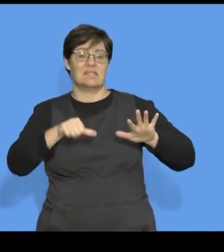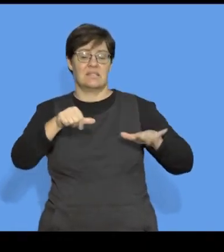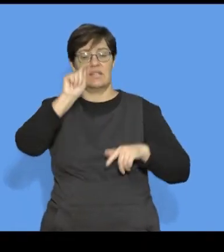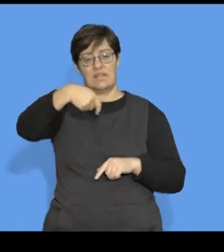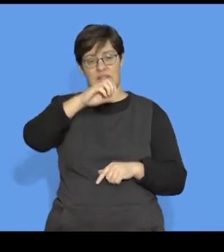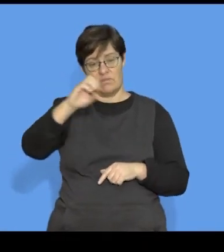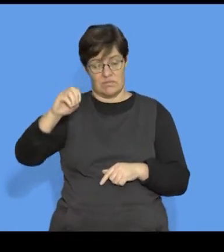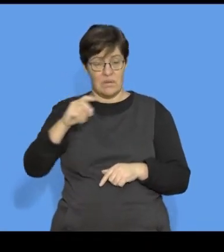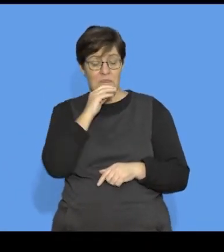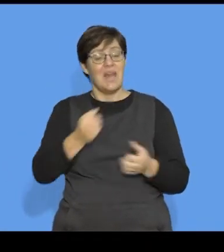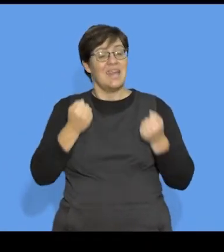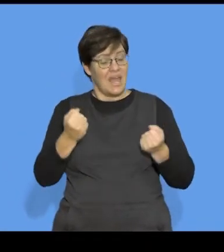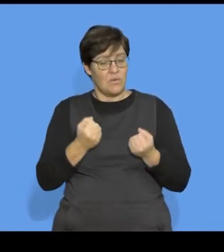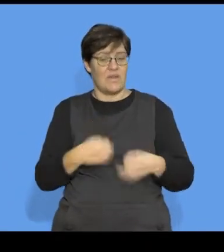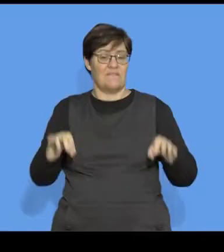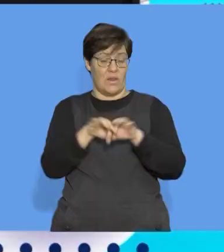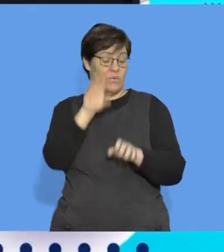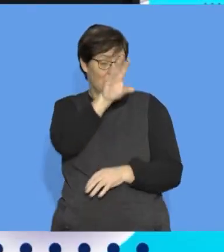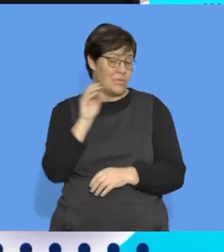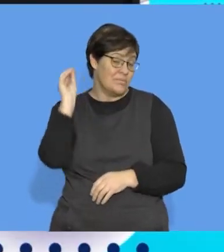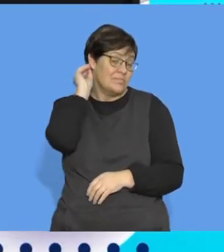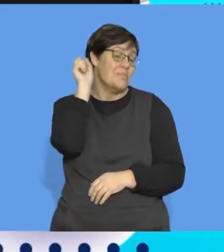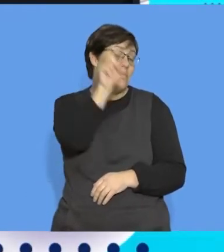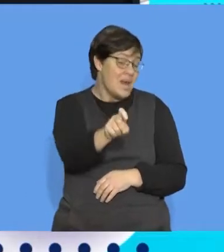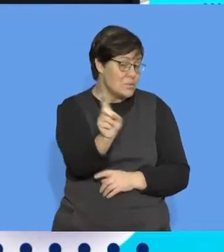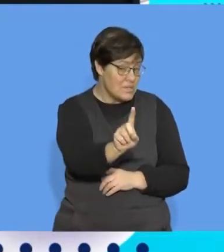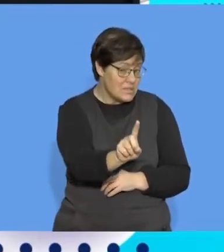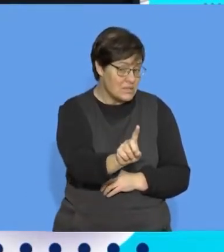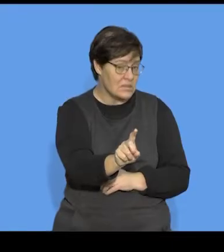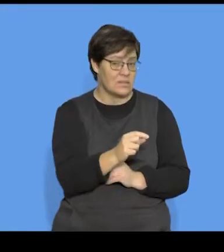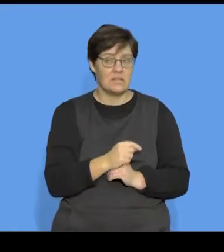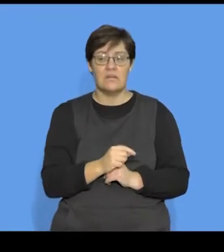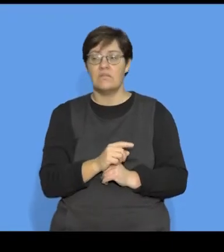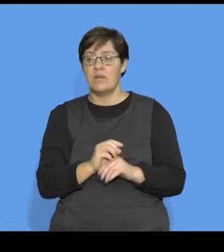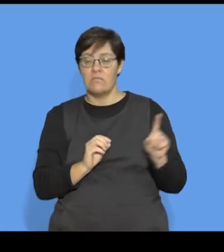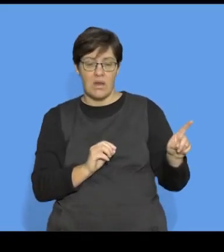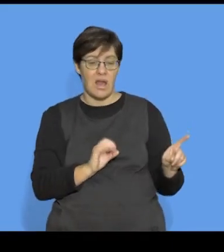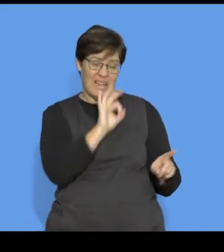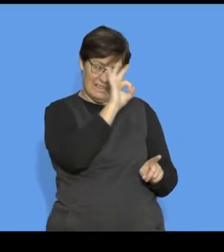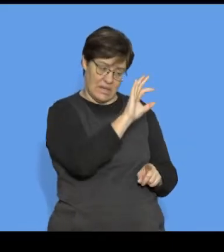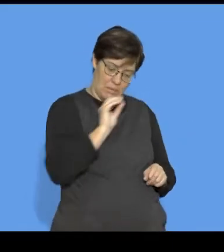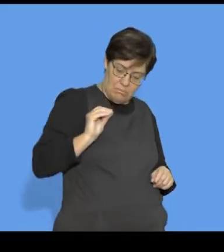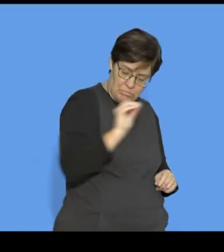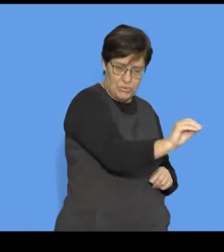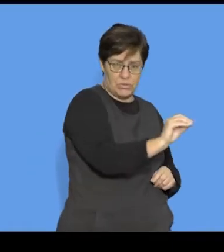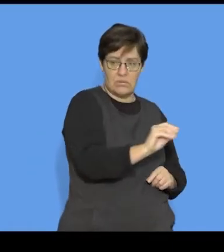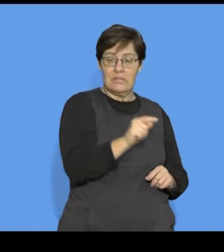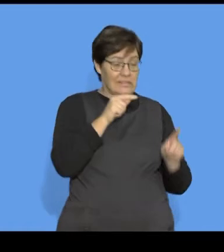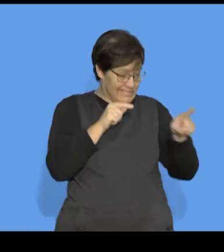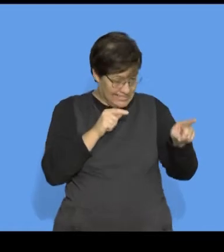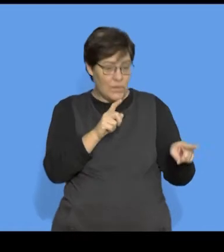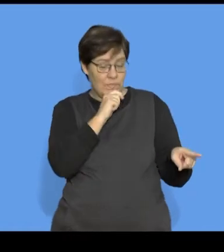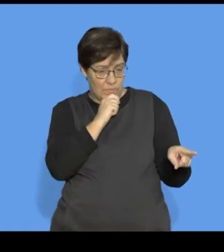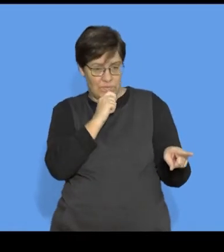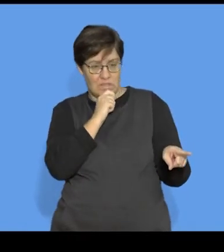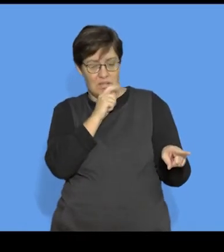value. Now, very important, keep this in mind. In fact, when you're doing this, put a big 3 there to tell you